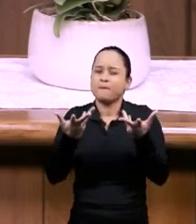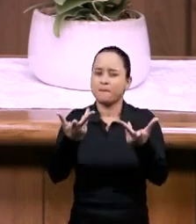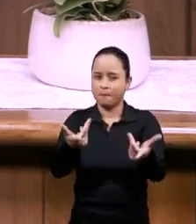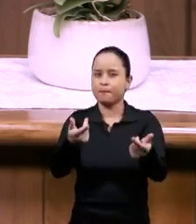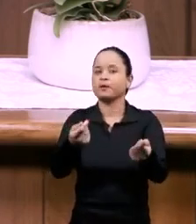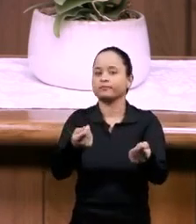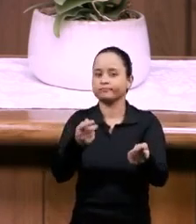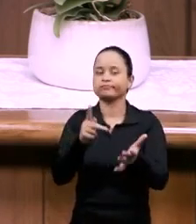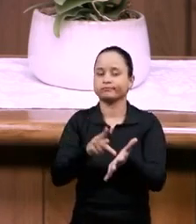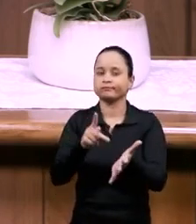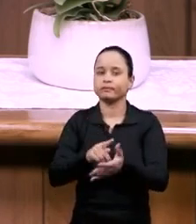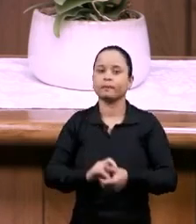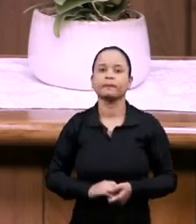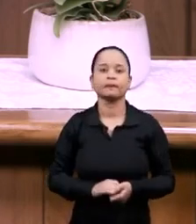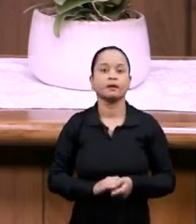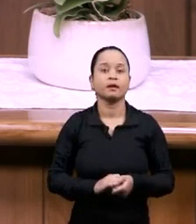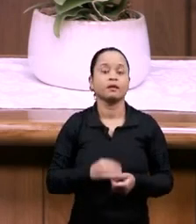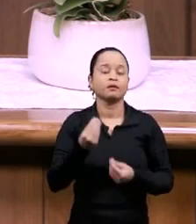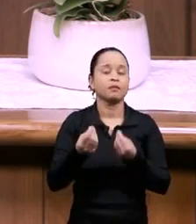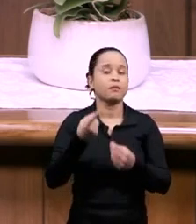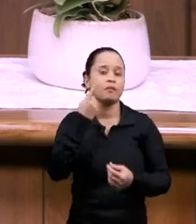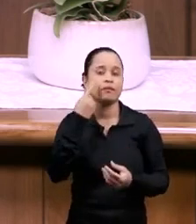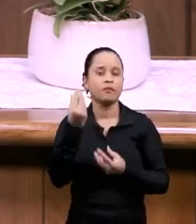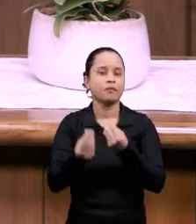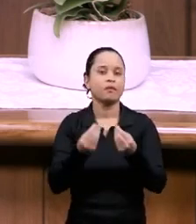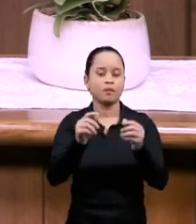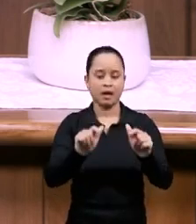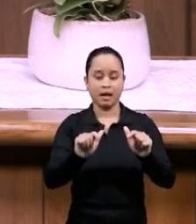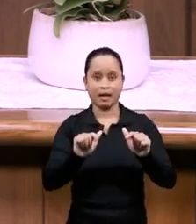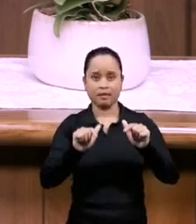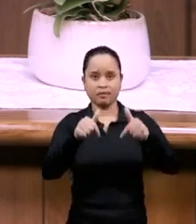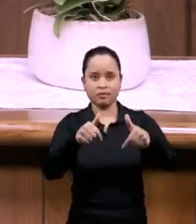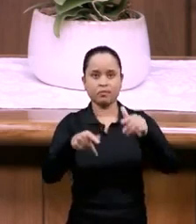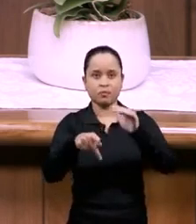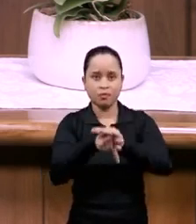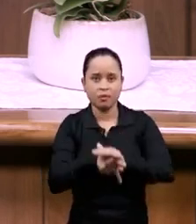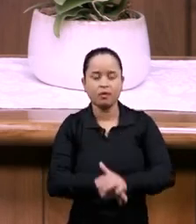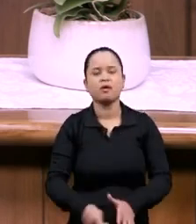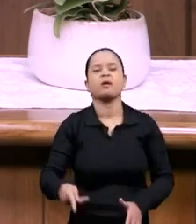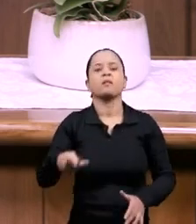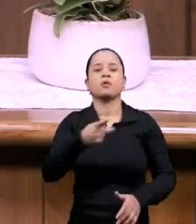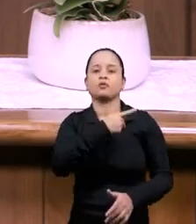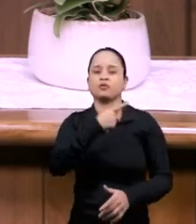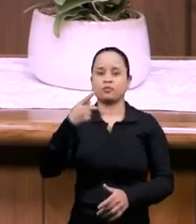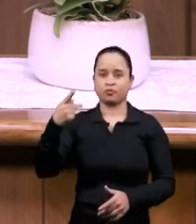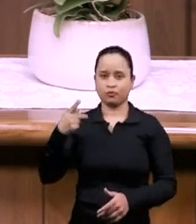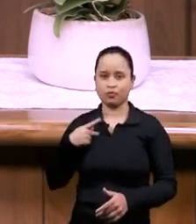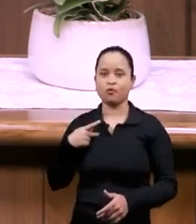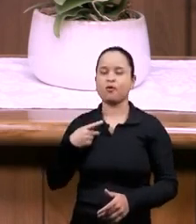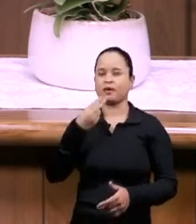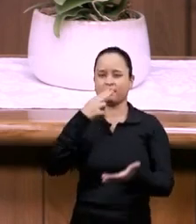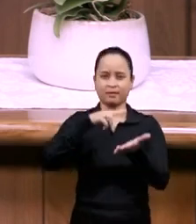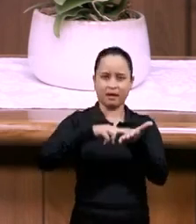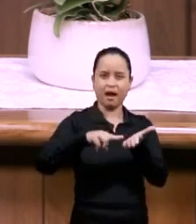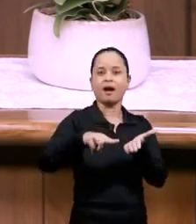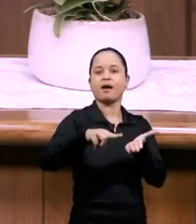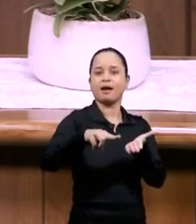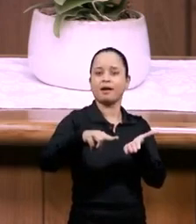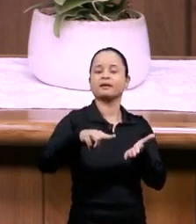we see by the manifestations through the pastors and the pastoral messages, there's always a